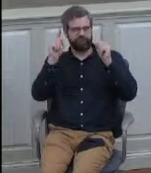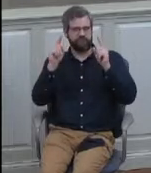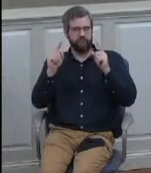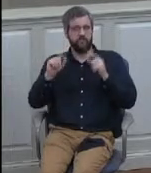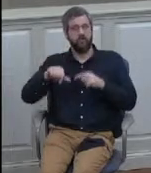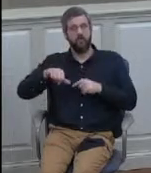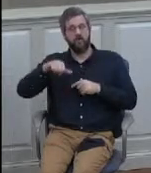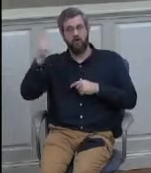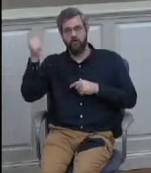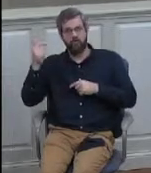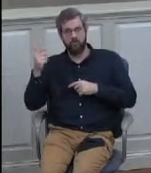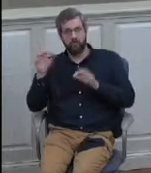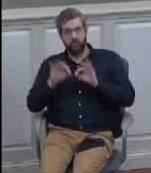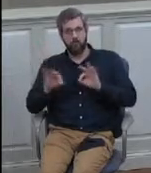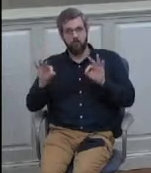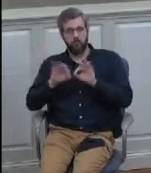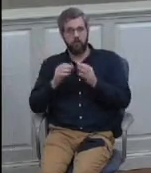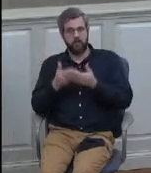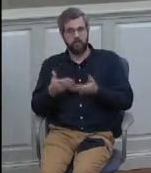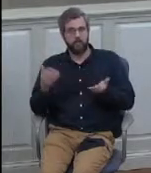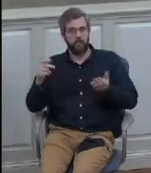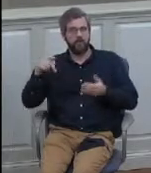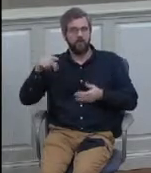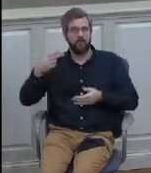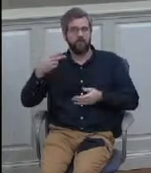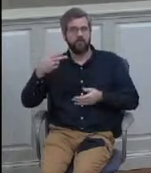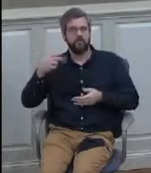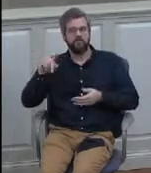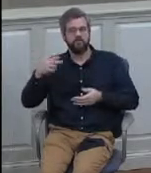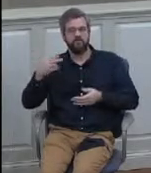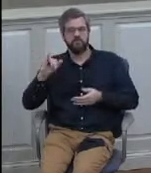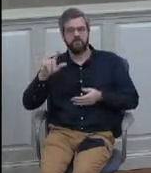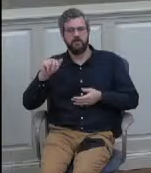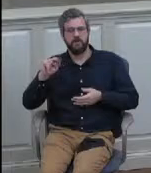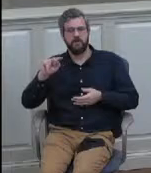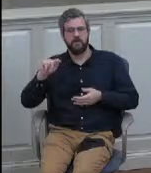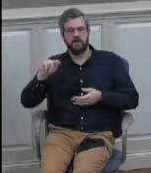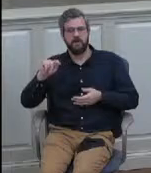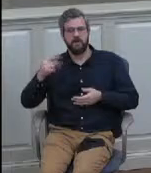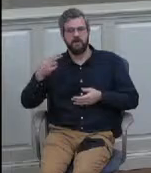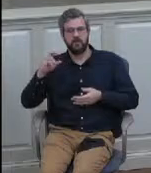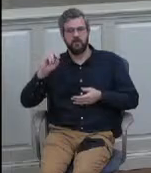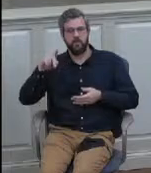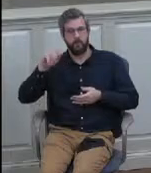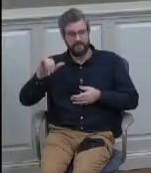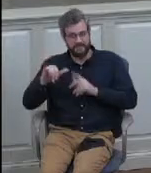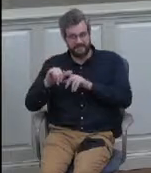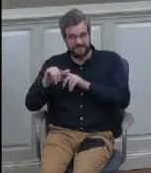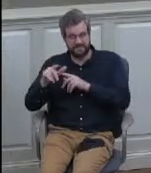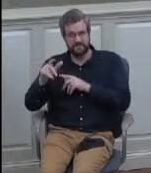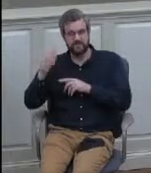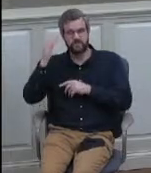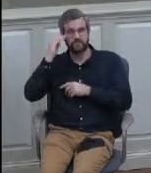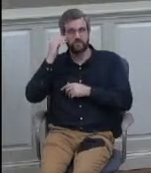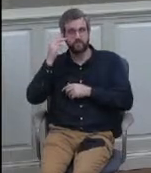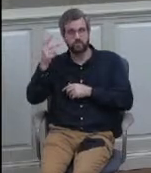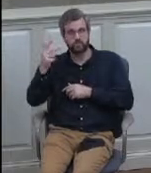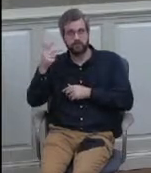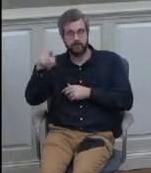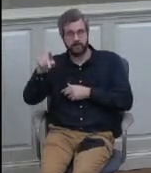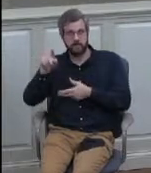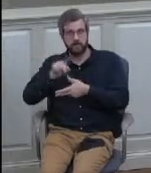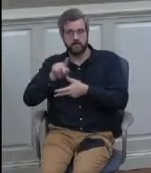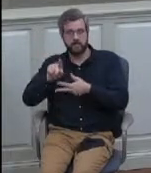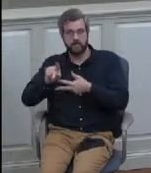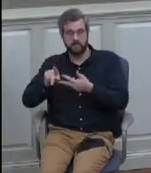is another area where most big projects anymore have the three P's, the public, private,